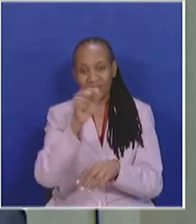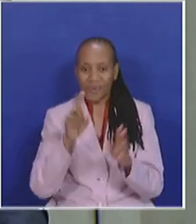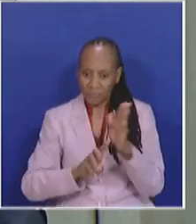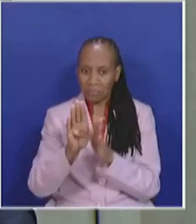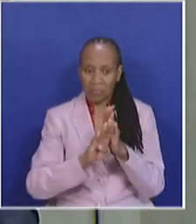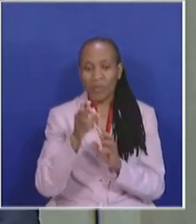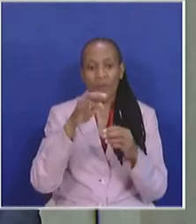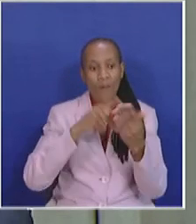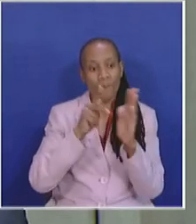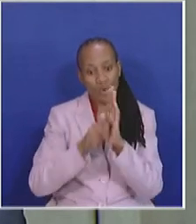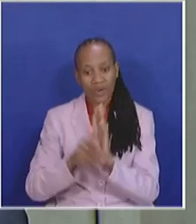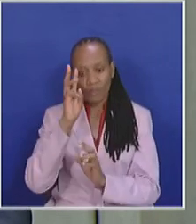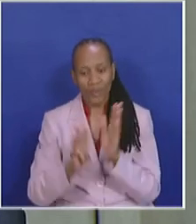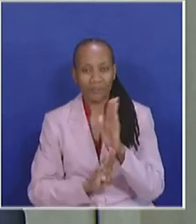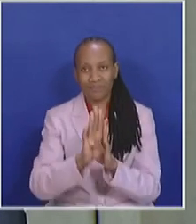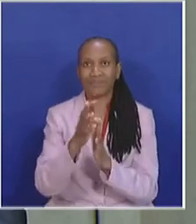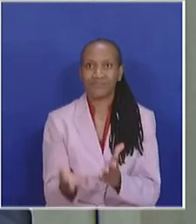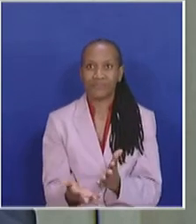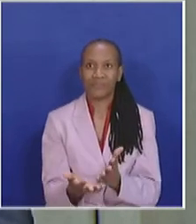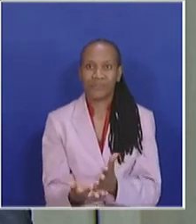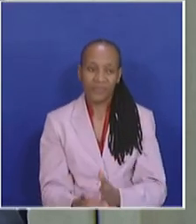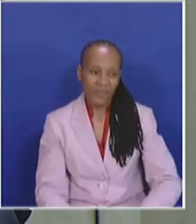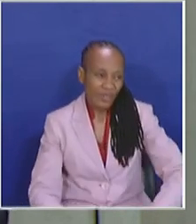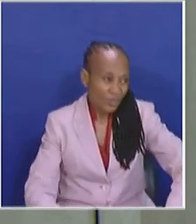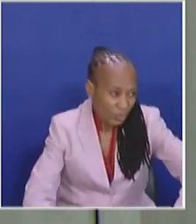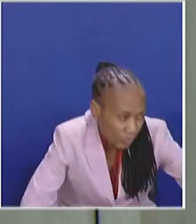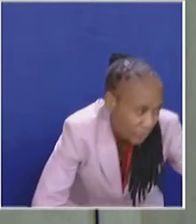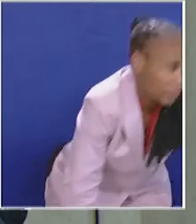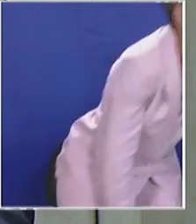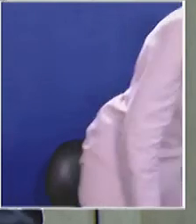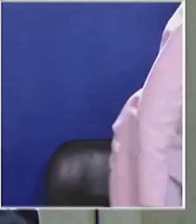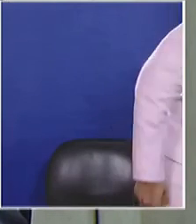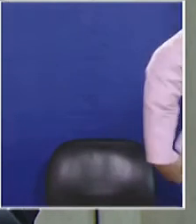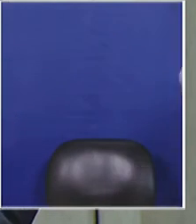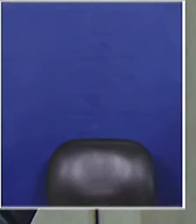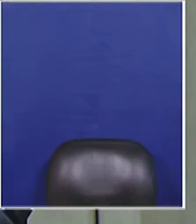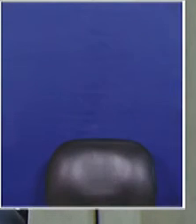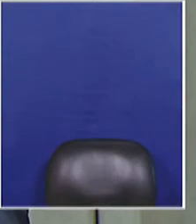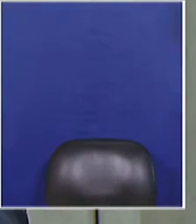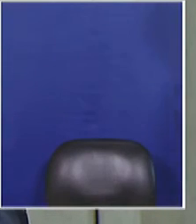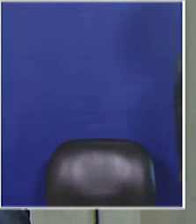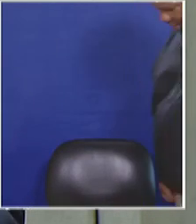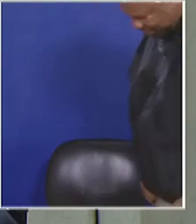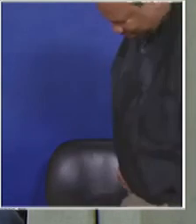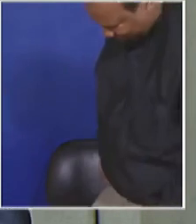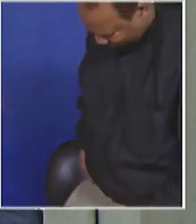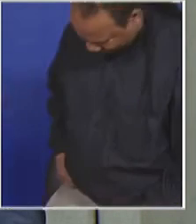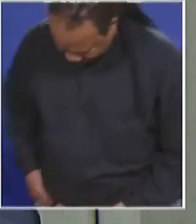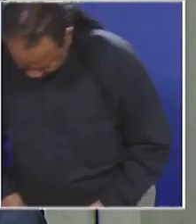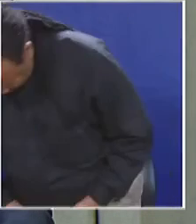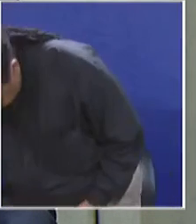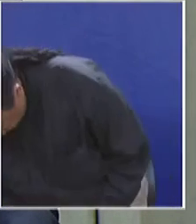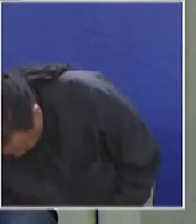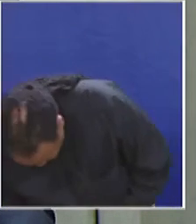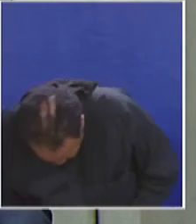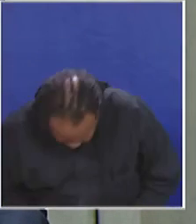infrastructure provision. Maintenance of infrastructure must become a bigger focus in the next 4 years. I'm pleased